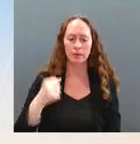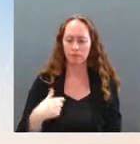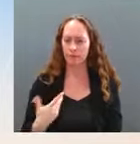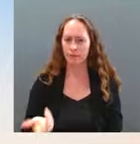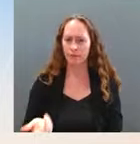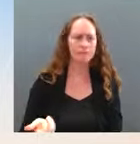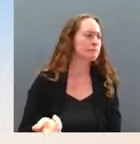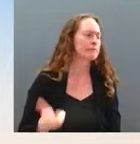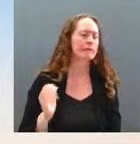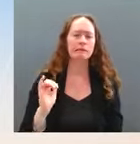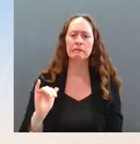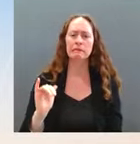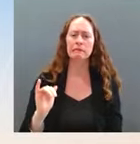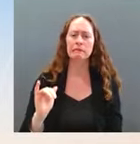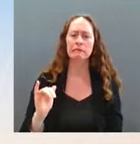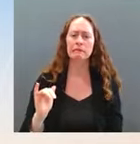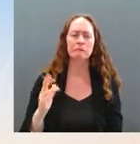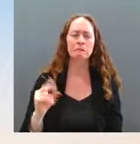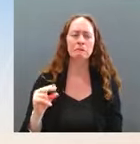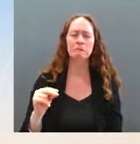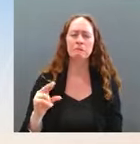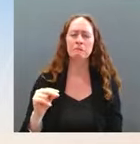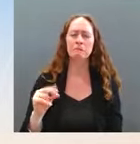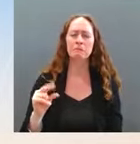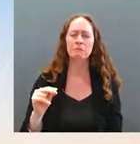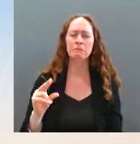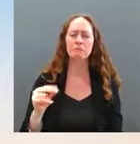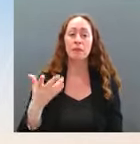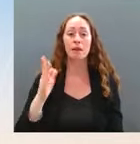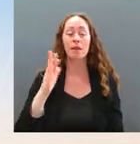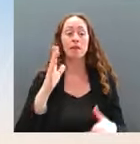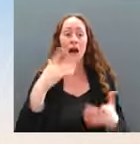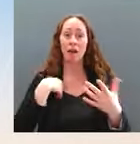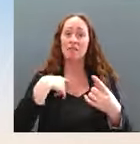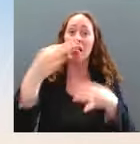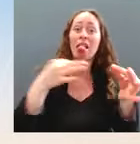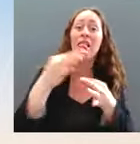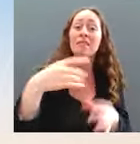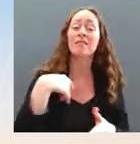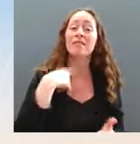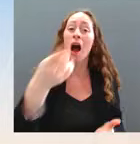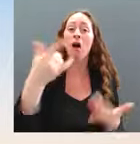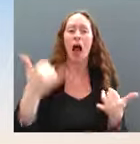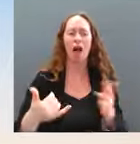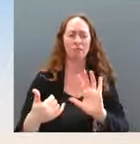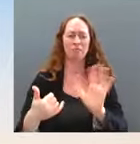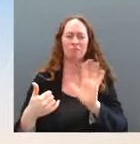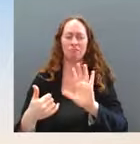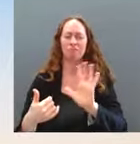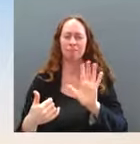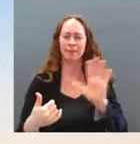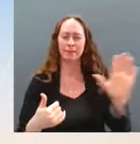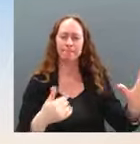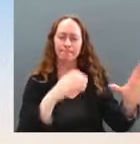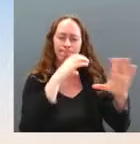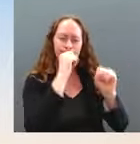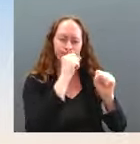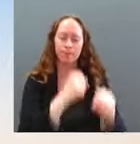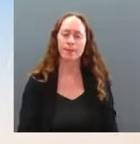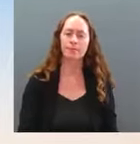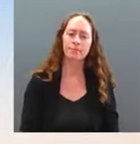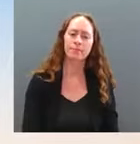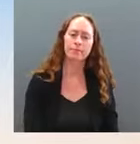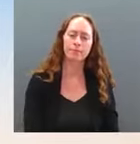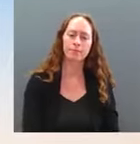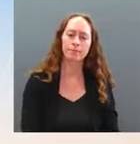he's potentially talking about U.S. systems that we just aren't necessarily aware of at this point? He's talking about, we're not going to